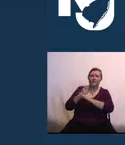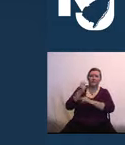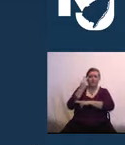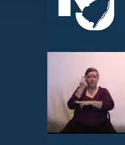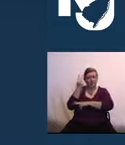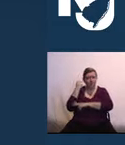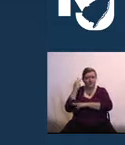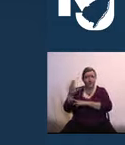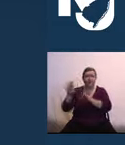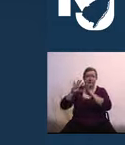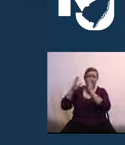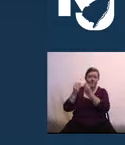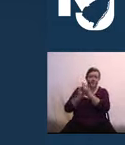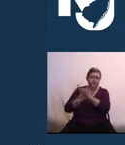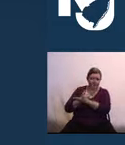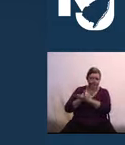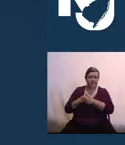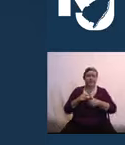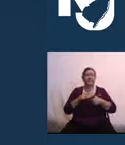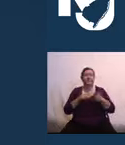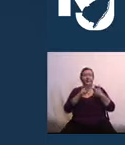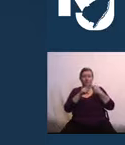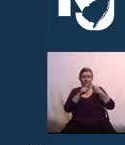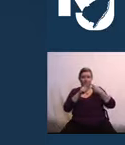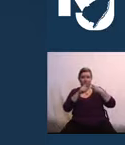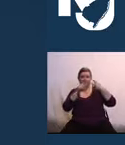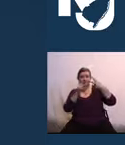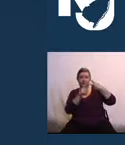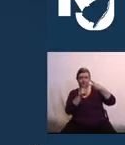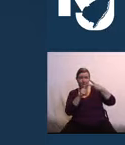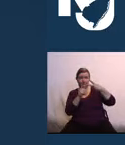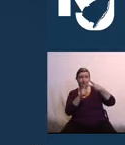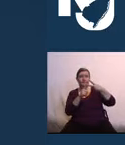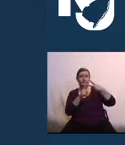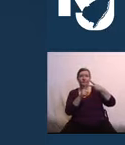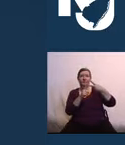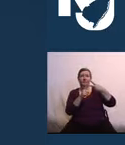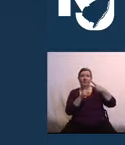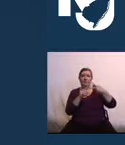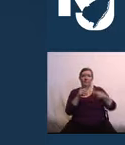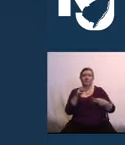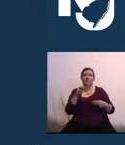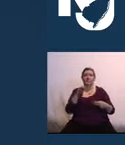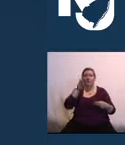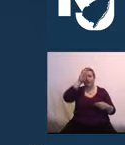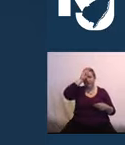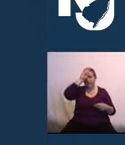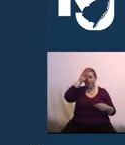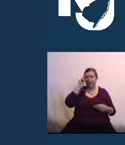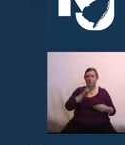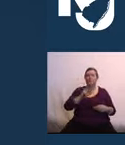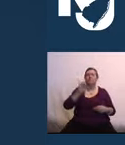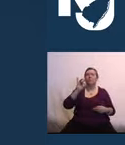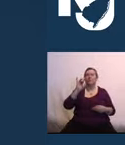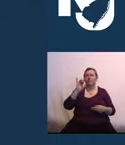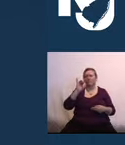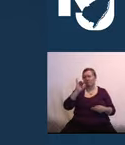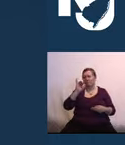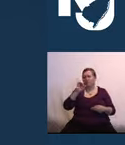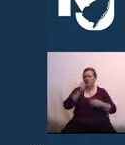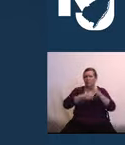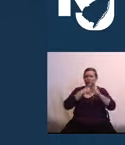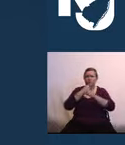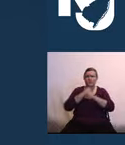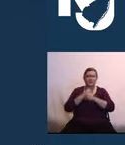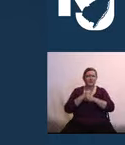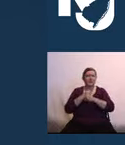behind. We also remember 23-year Atlantic City firefighter, this guy, Anthony Michael